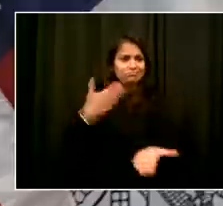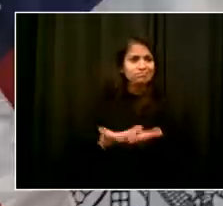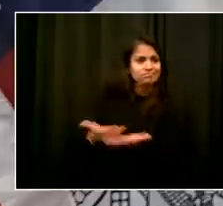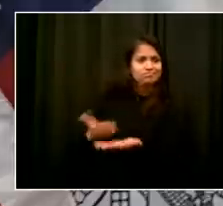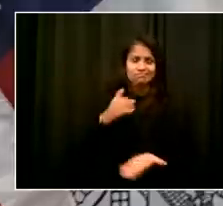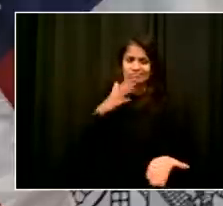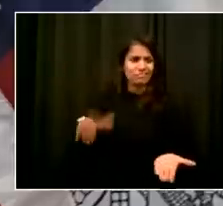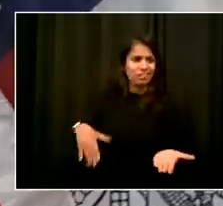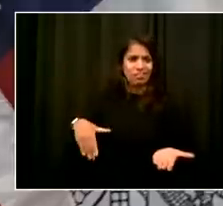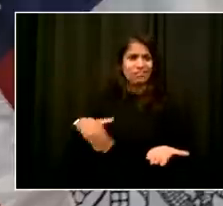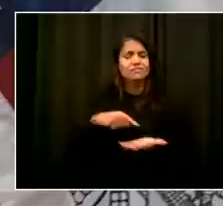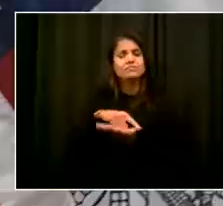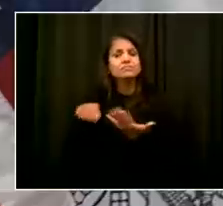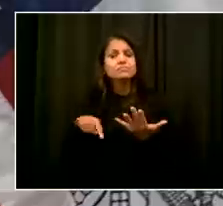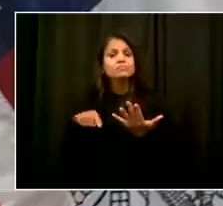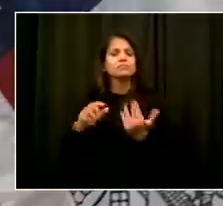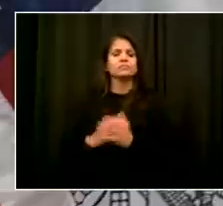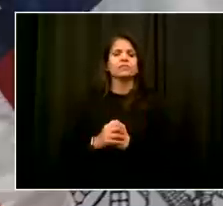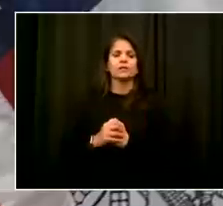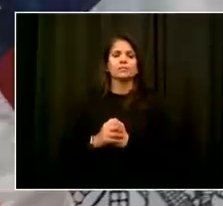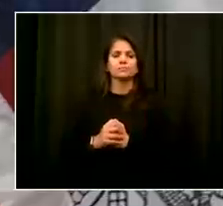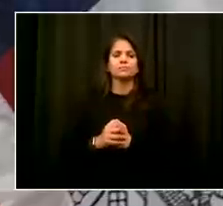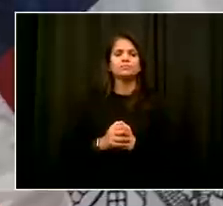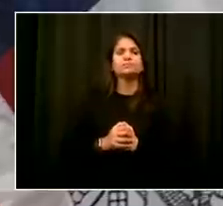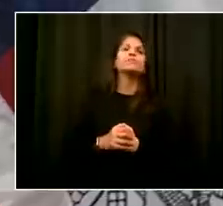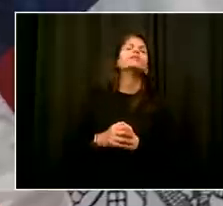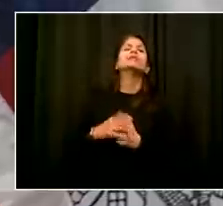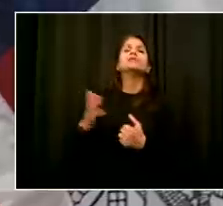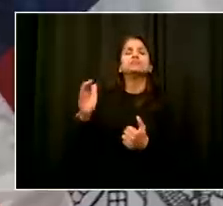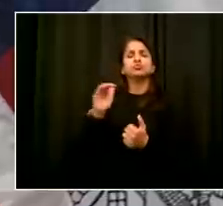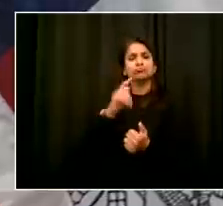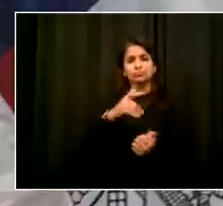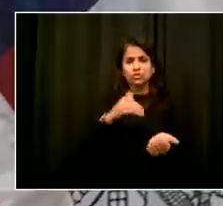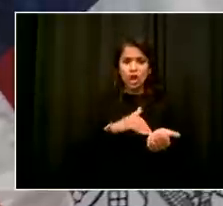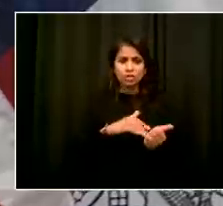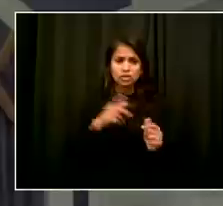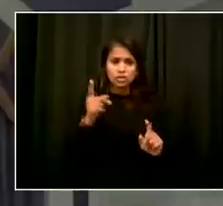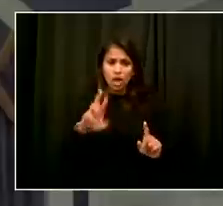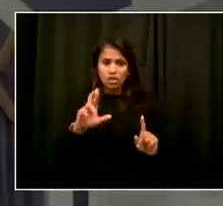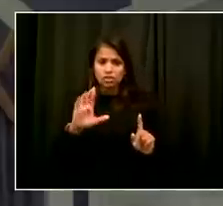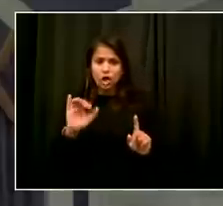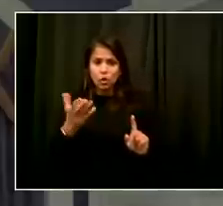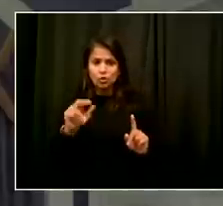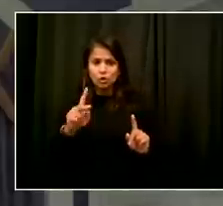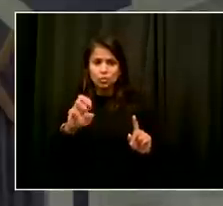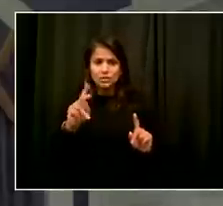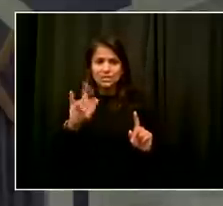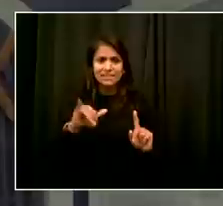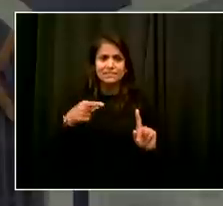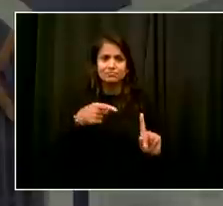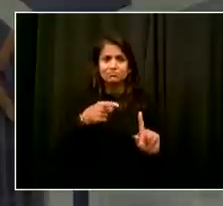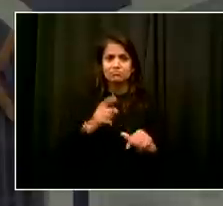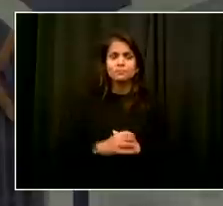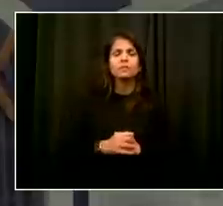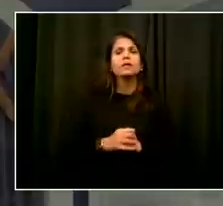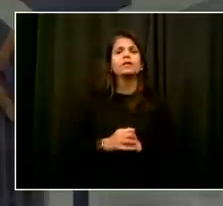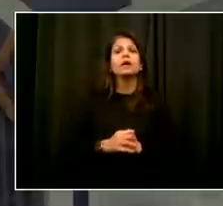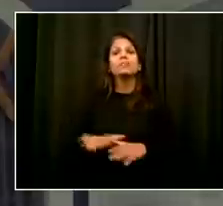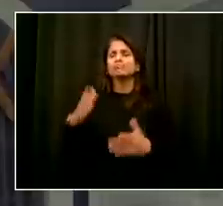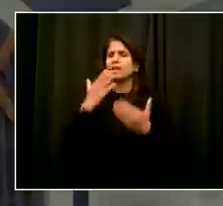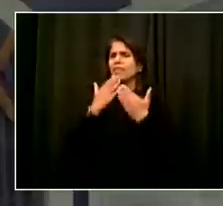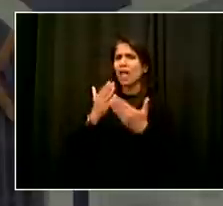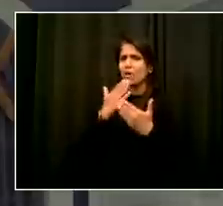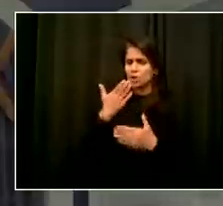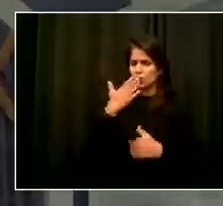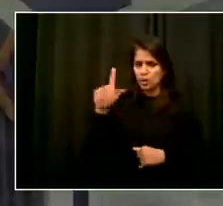treated? Dr. Chaksi, you want to start? Sure. Thanks for that question, Ruvain. I would reiterate, you know, what we've